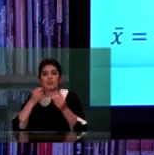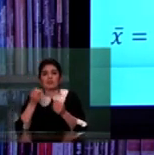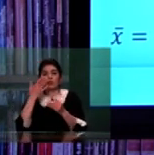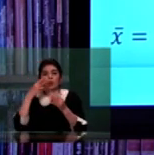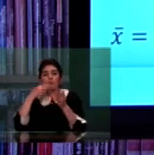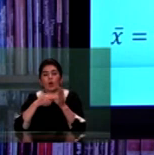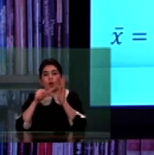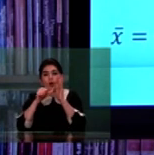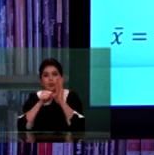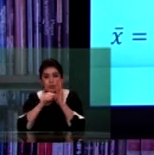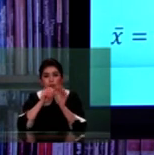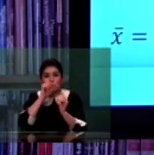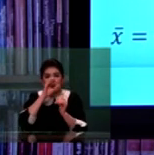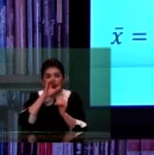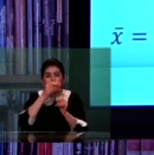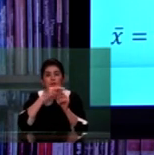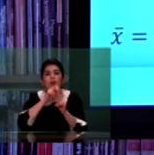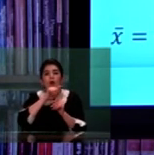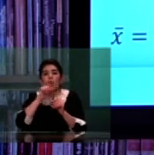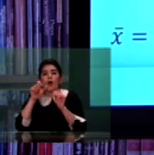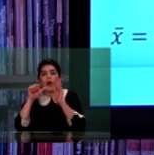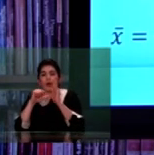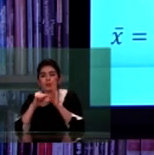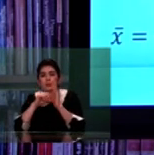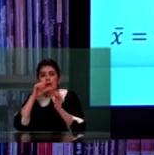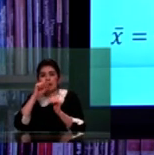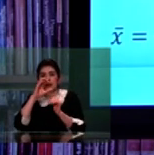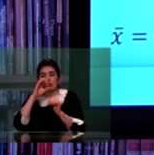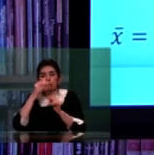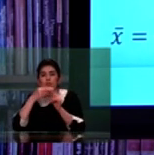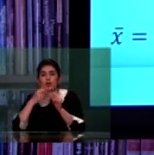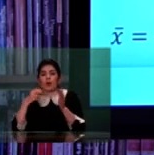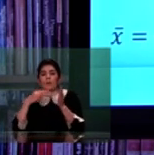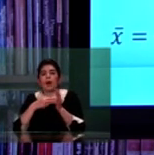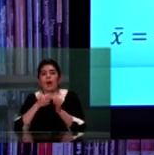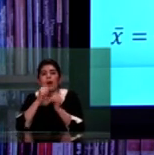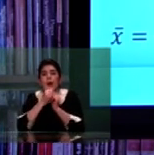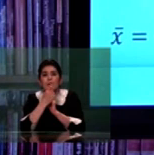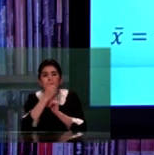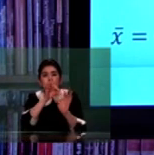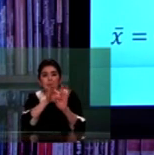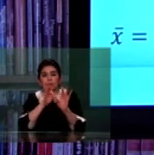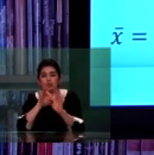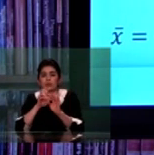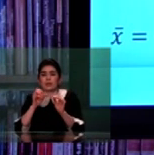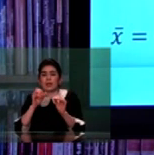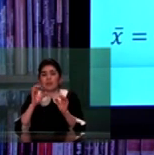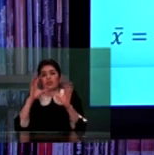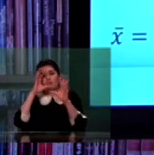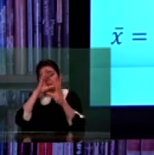bo'lamiz? 6 asrni tanlab oldik, 6 ga bo'ldik. Endi har bitta tanlamalarimiz bu